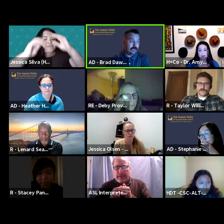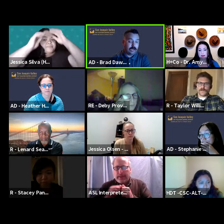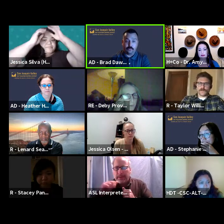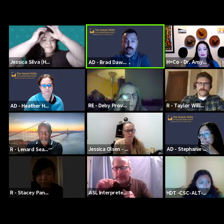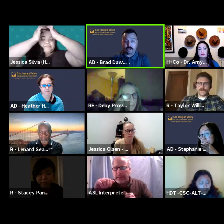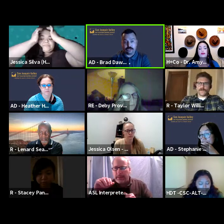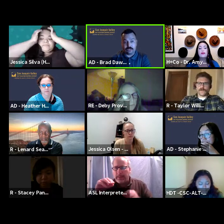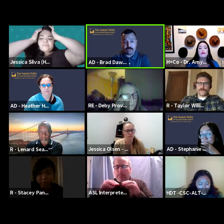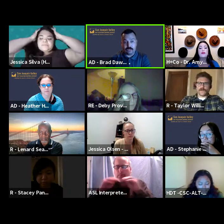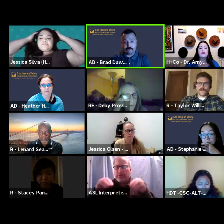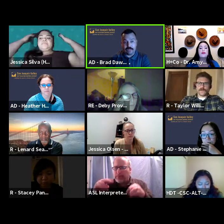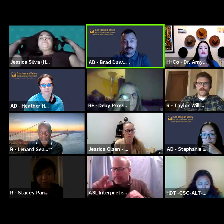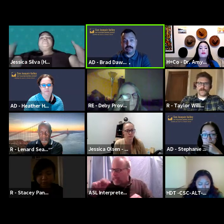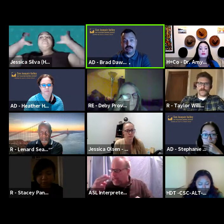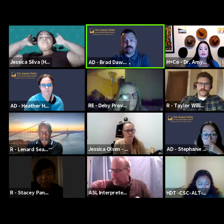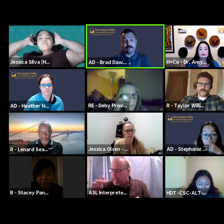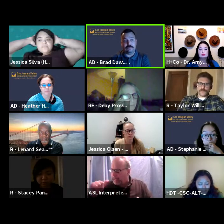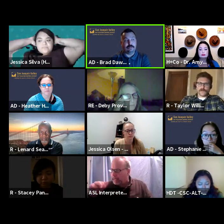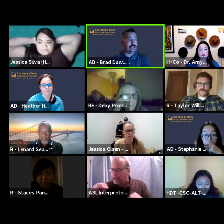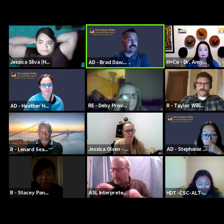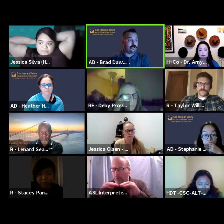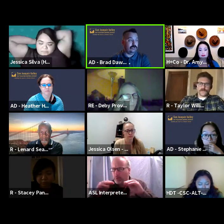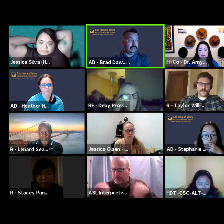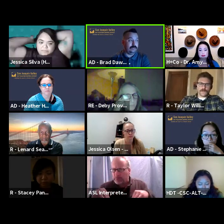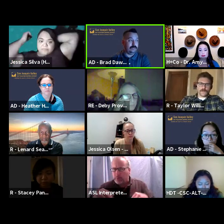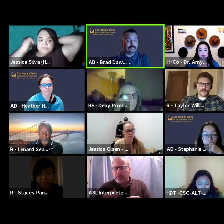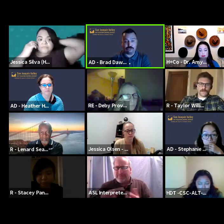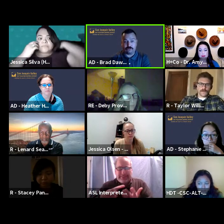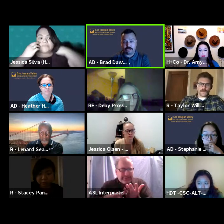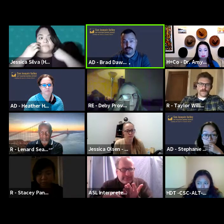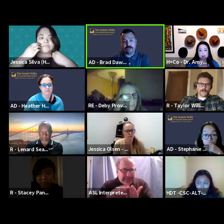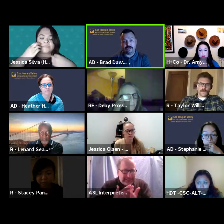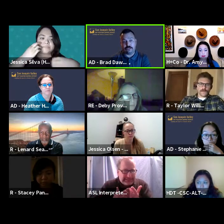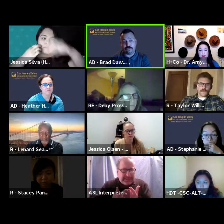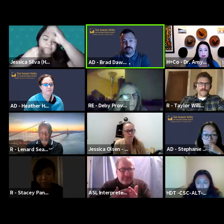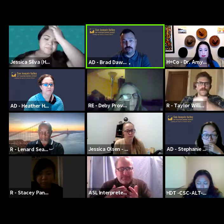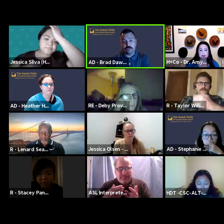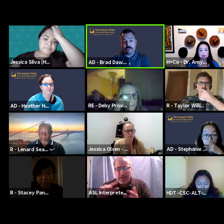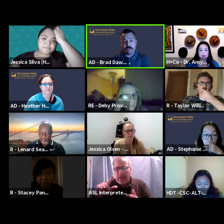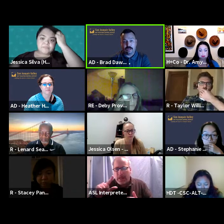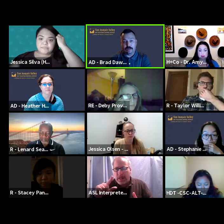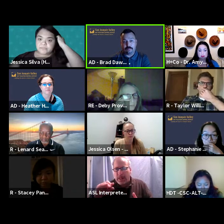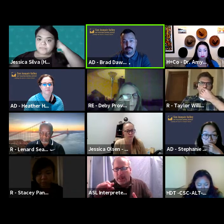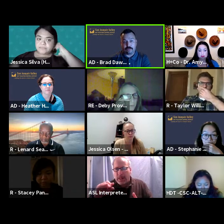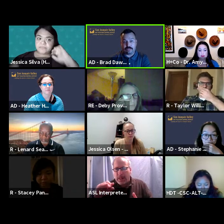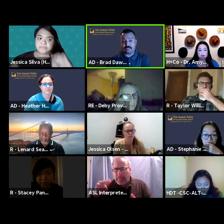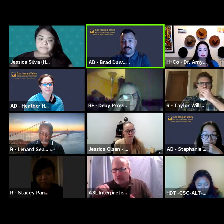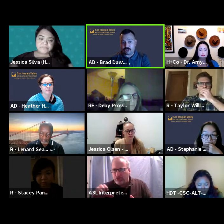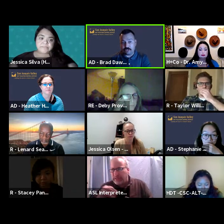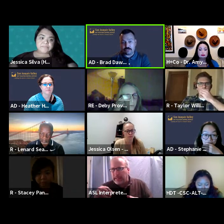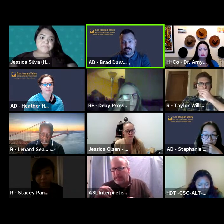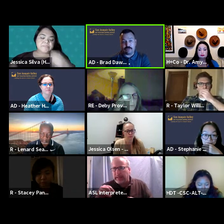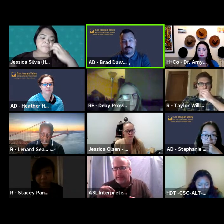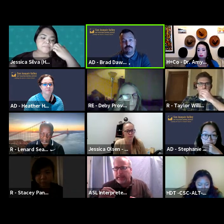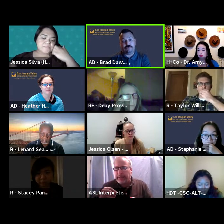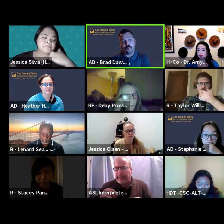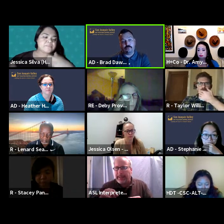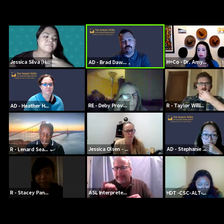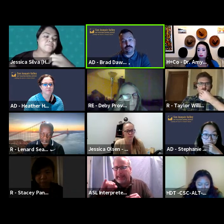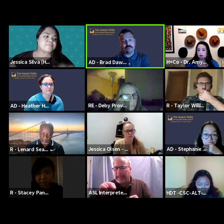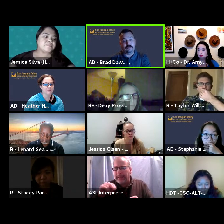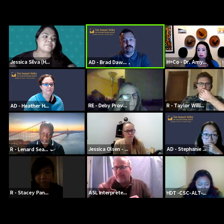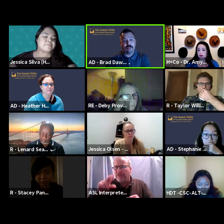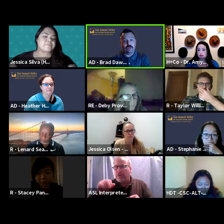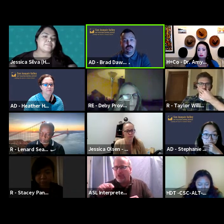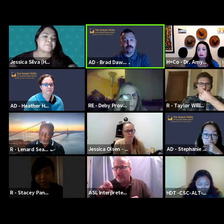Museum. We are just nailing out some logistical infrastructure and electrical discussions so we can move